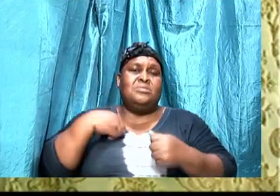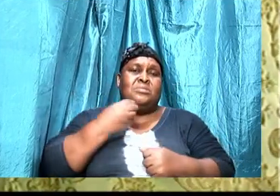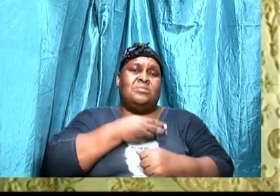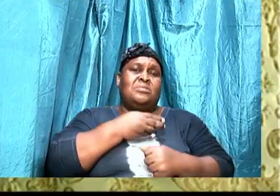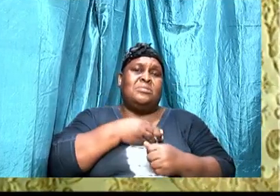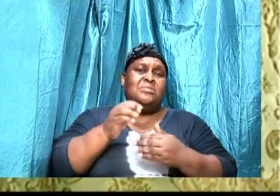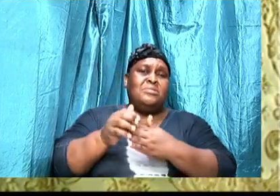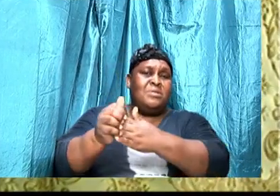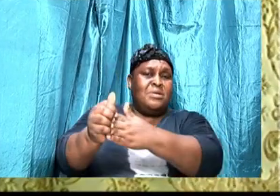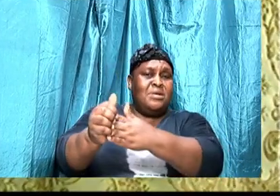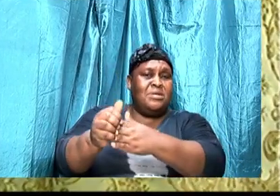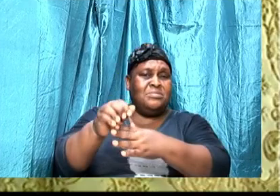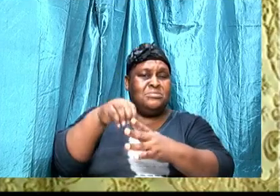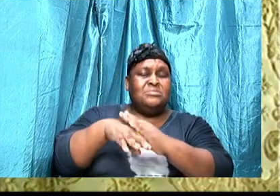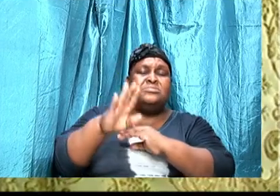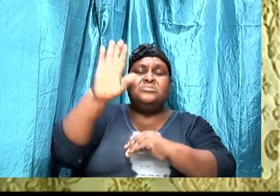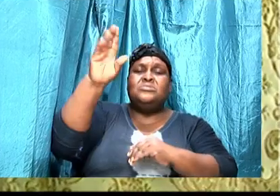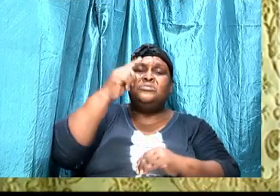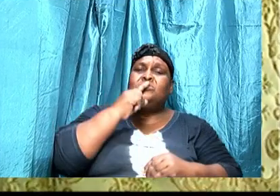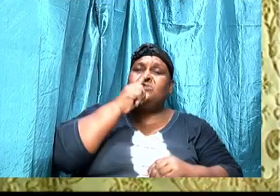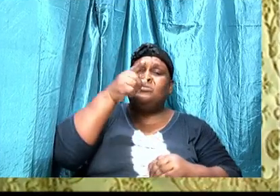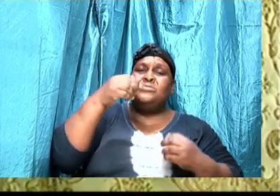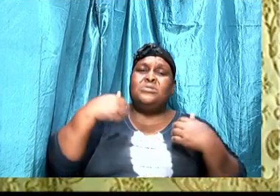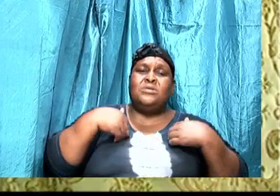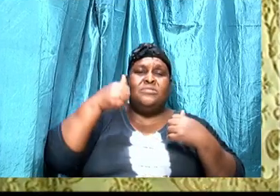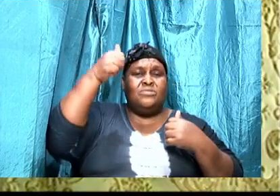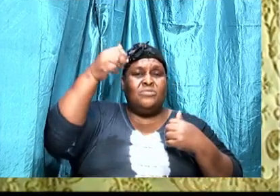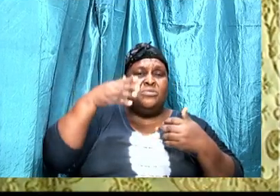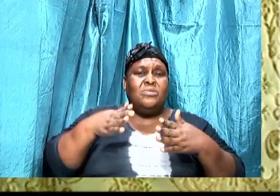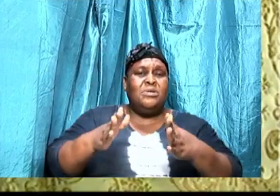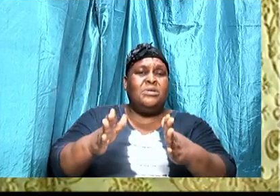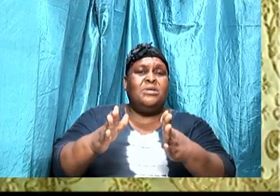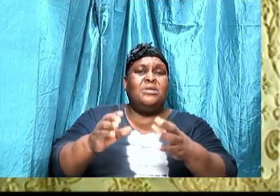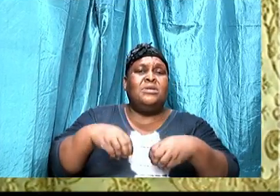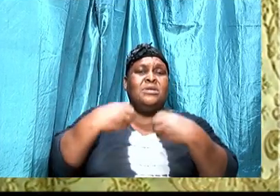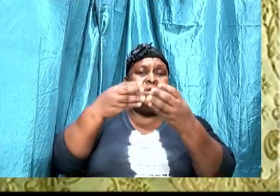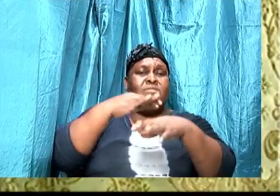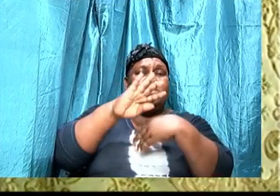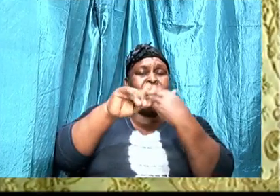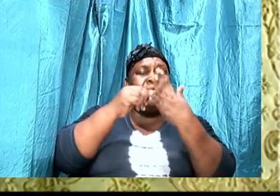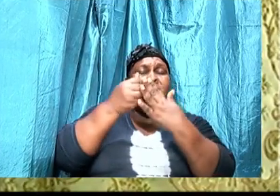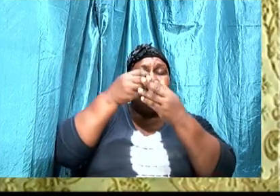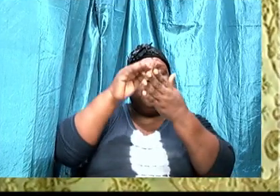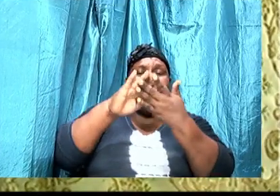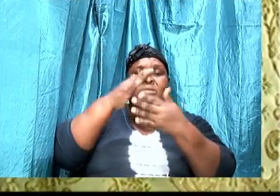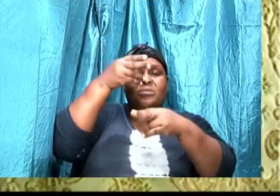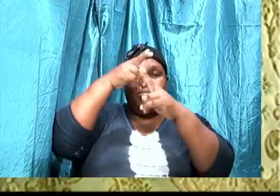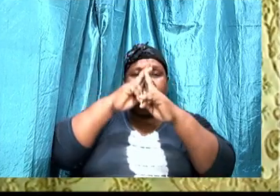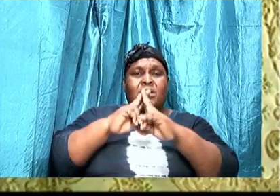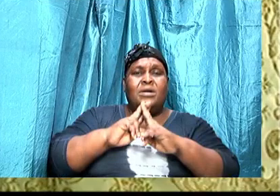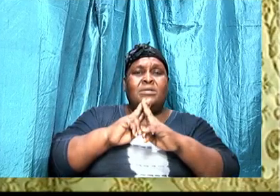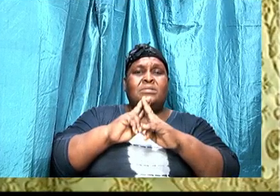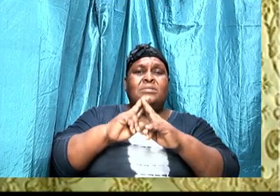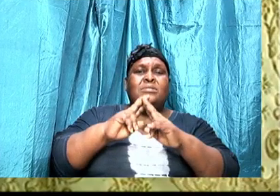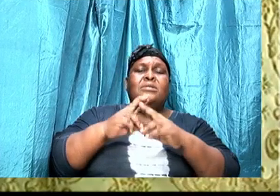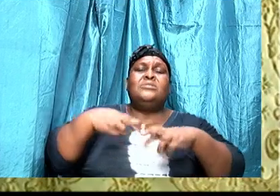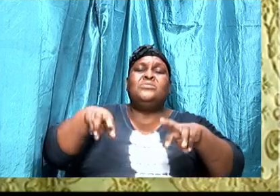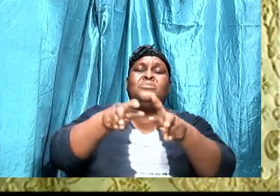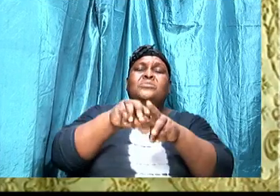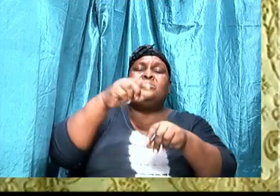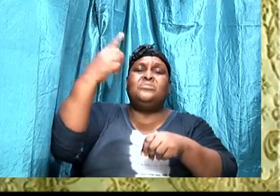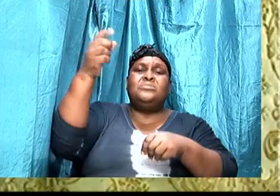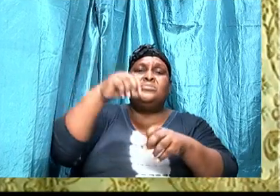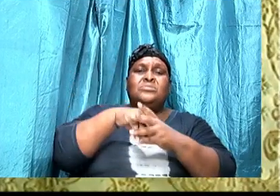will guide us into your truth. Have your own way, God. We give you all the glory, all the honor, and the praise belongeth unto you.